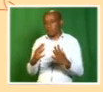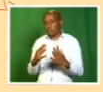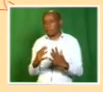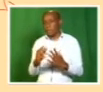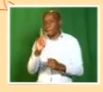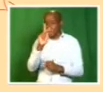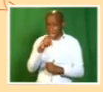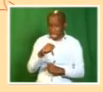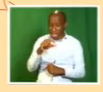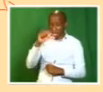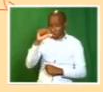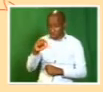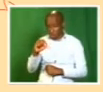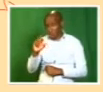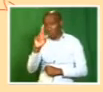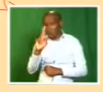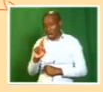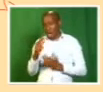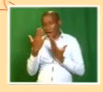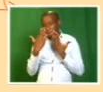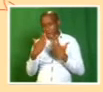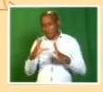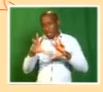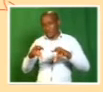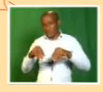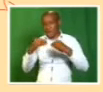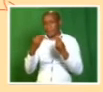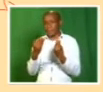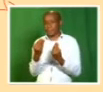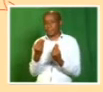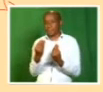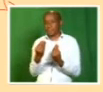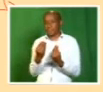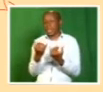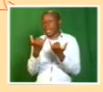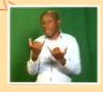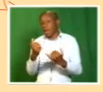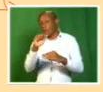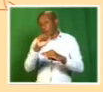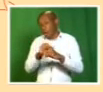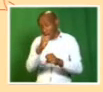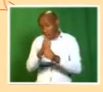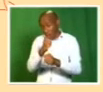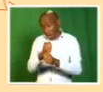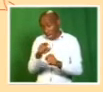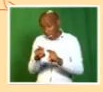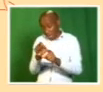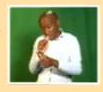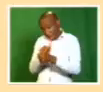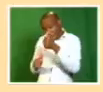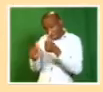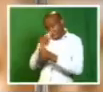values of p, q, and the r. So you can work backwards.